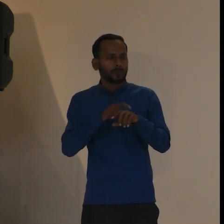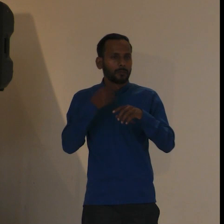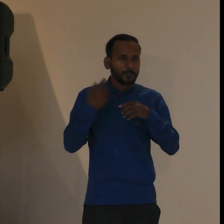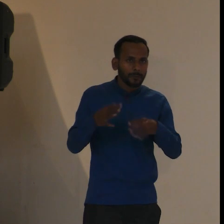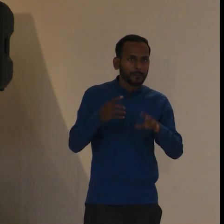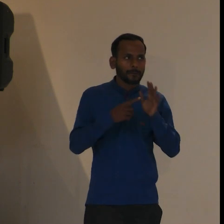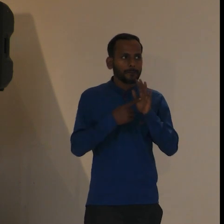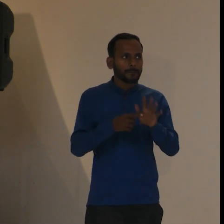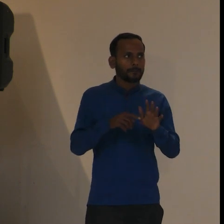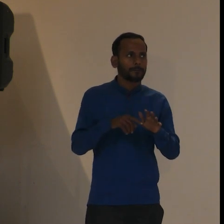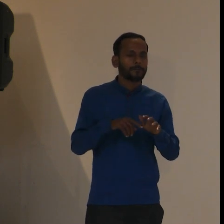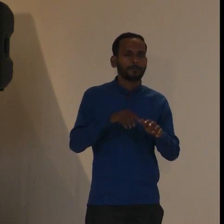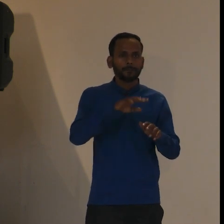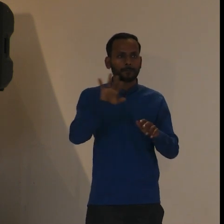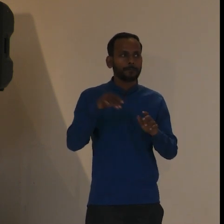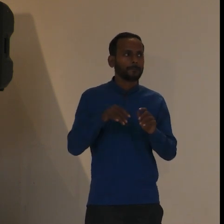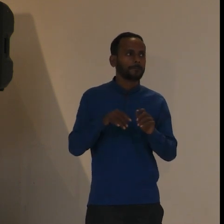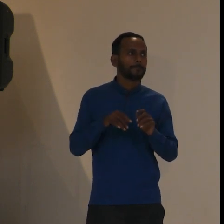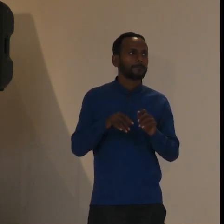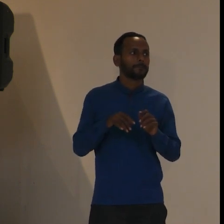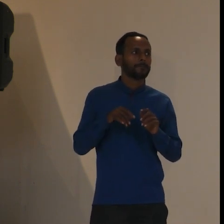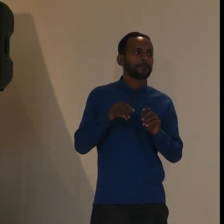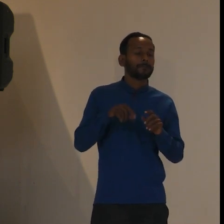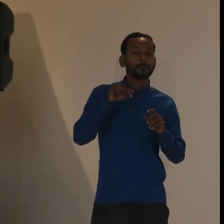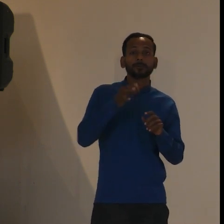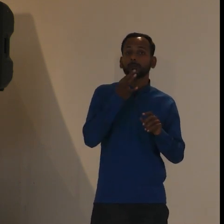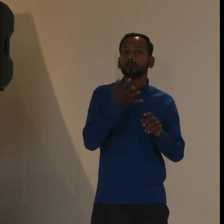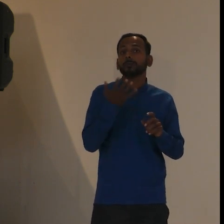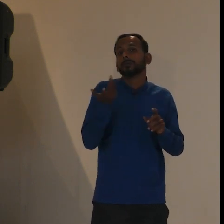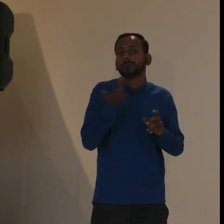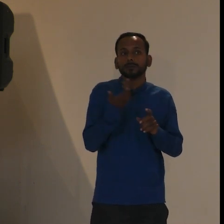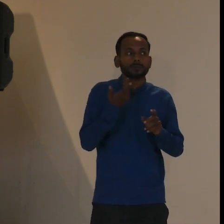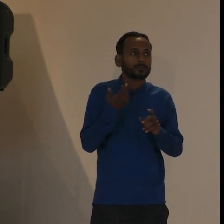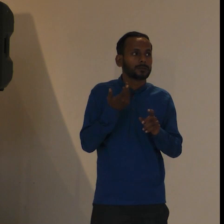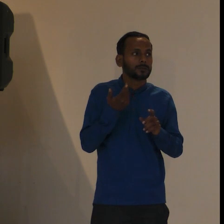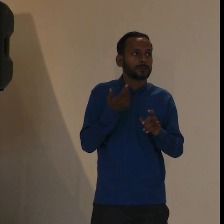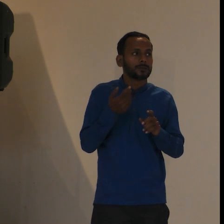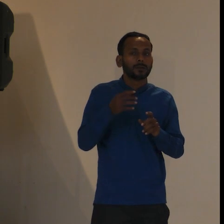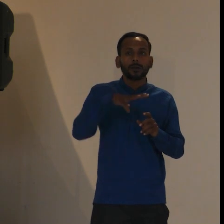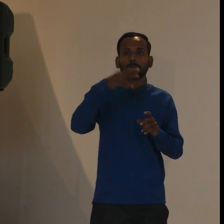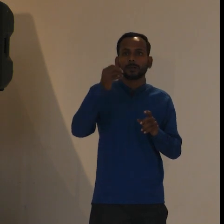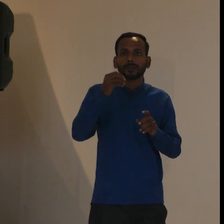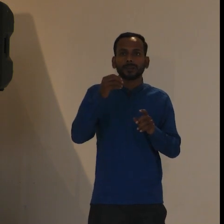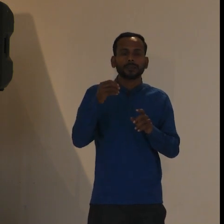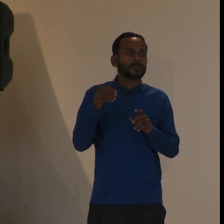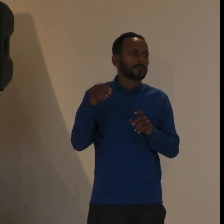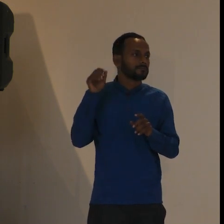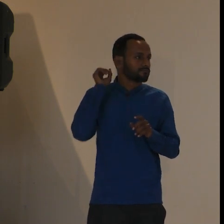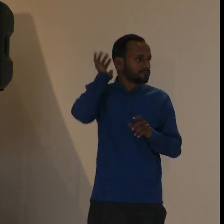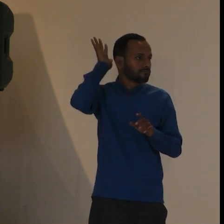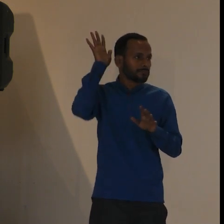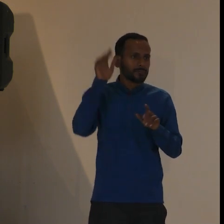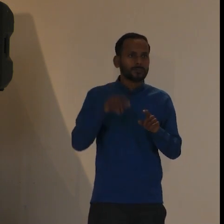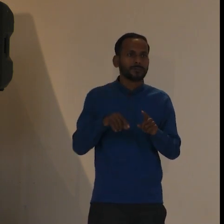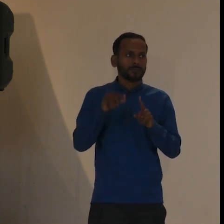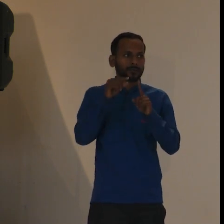history of the persecution of Christian orders by the Portuguese state. So let's say in the 1570s the